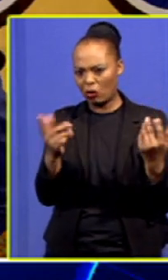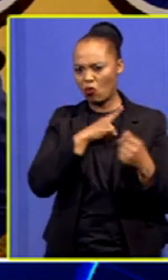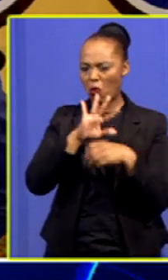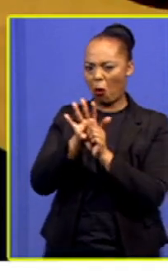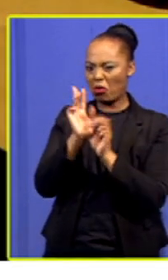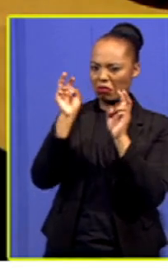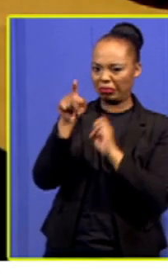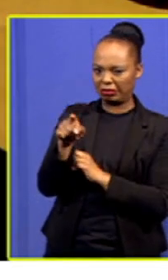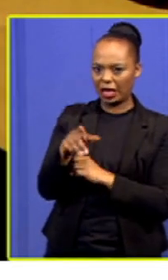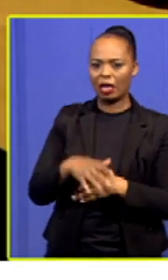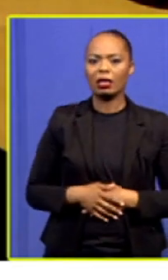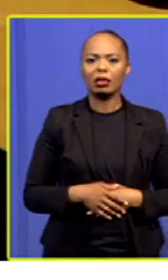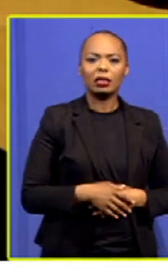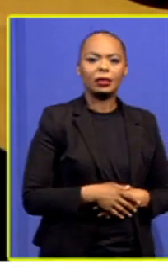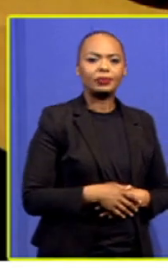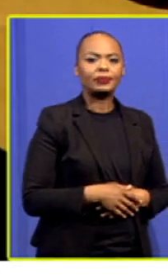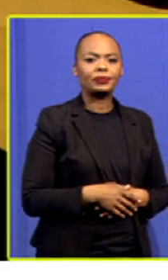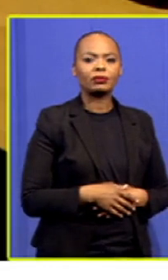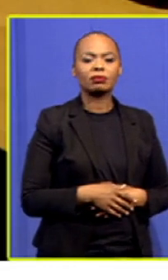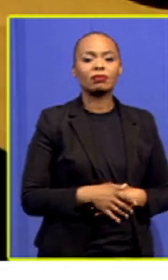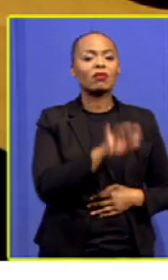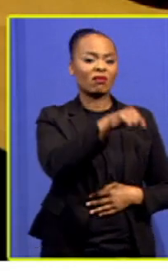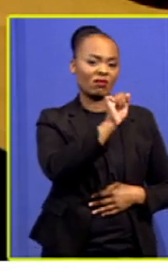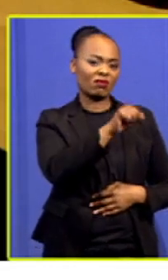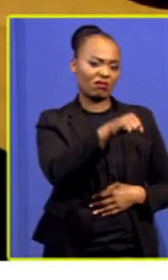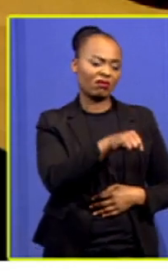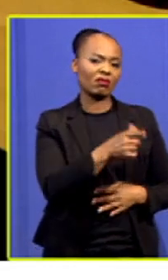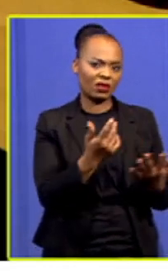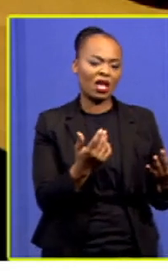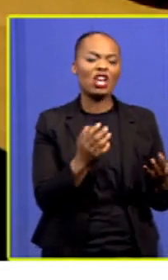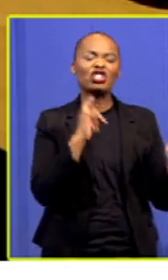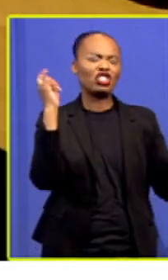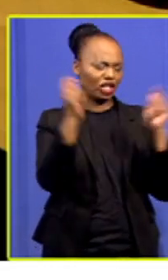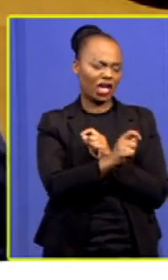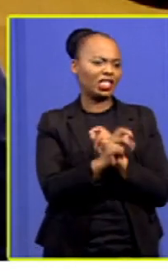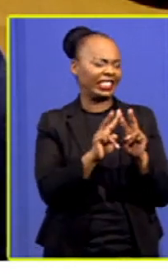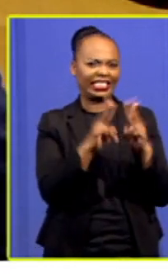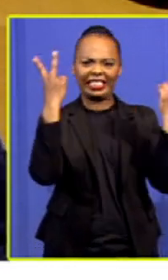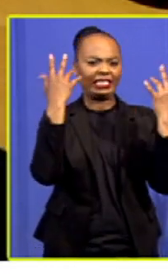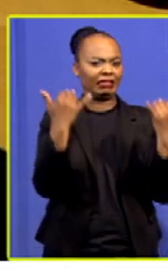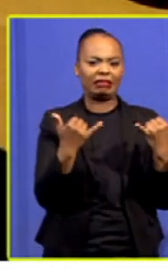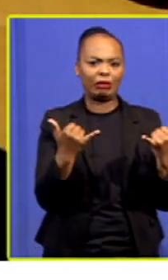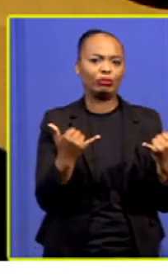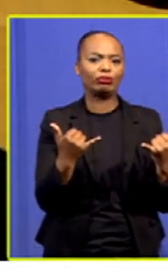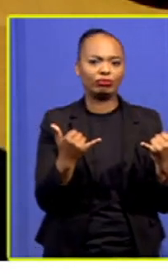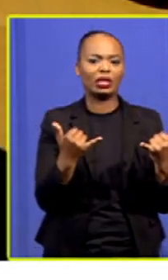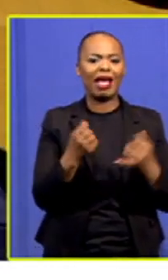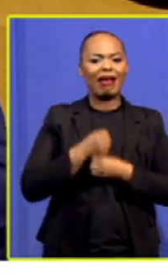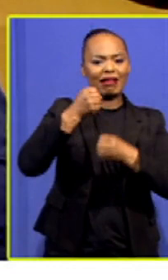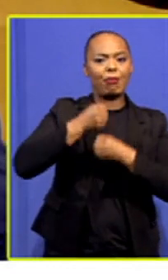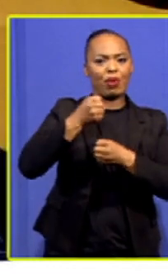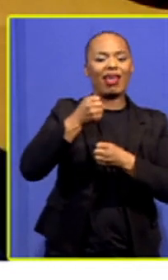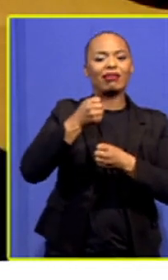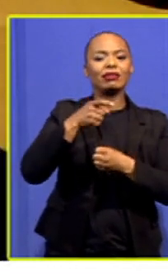Yes, well, indeed, Eldrin, we have seen a lot of changes, during these campaigns. Now, political